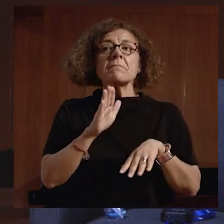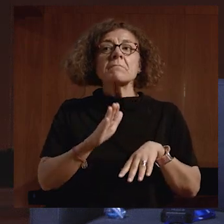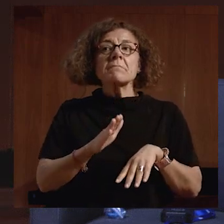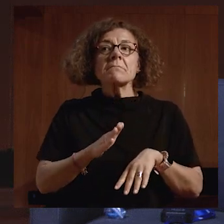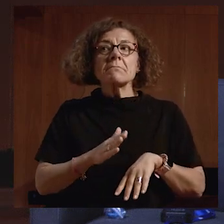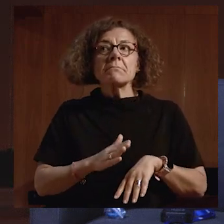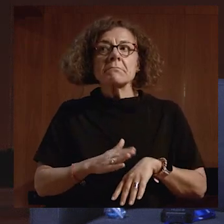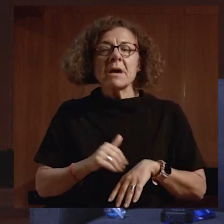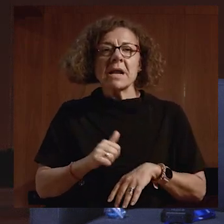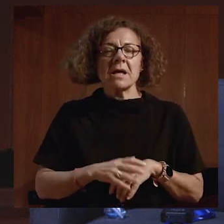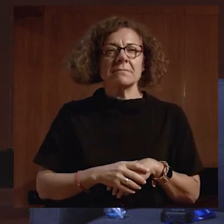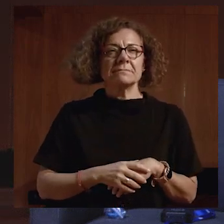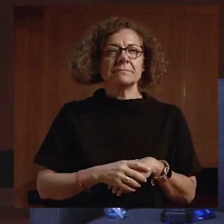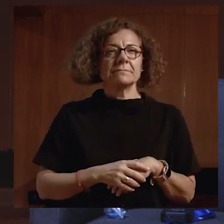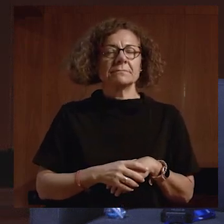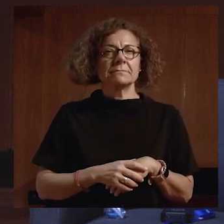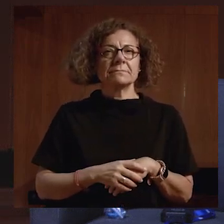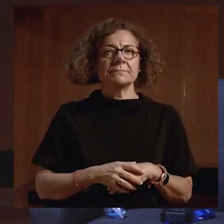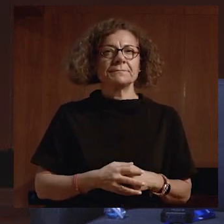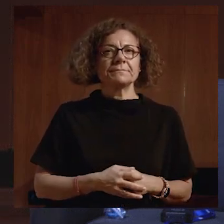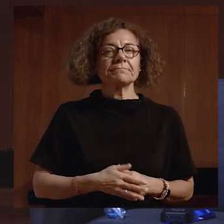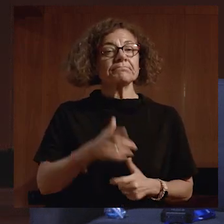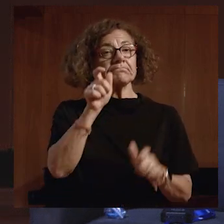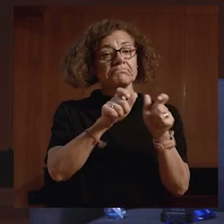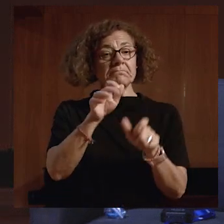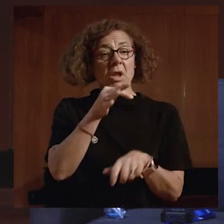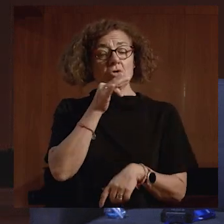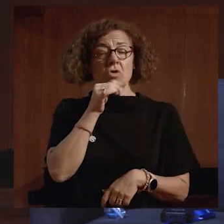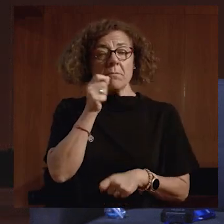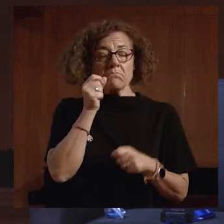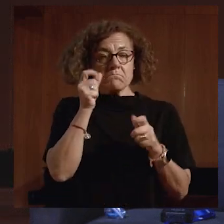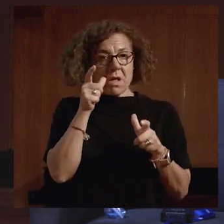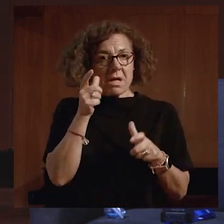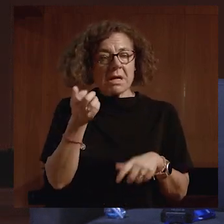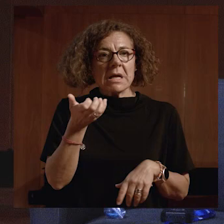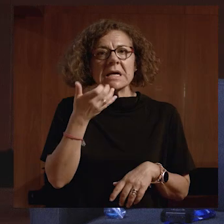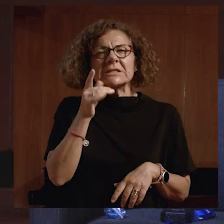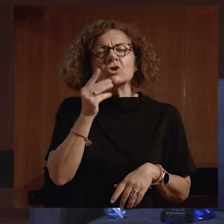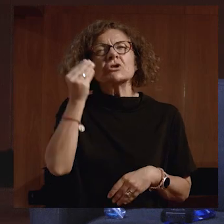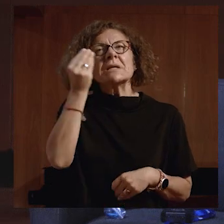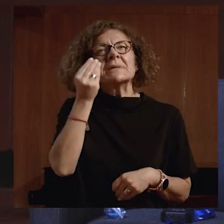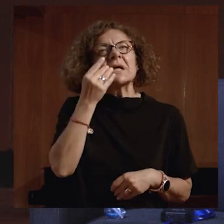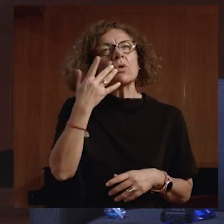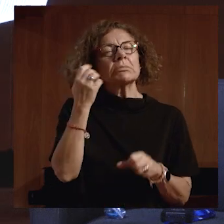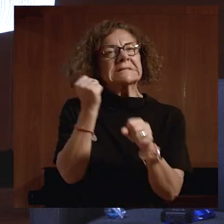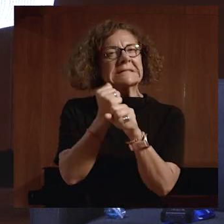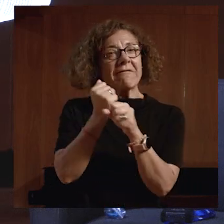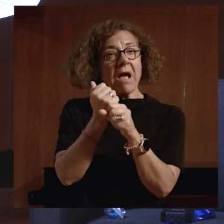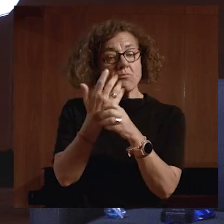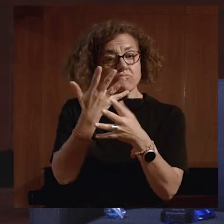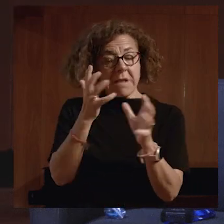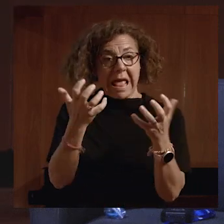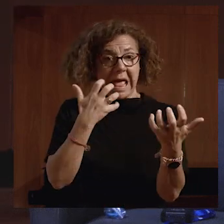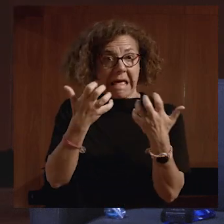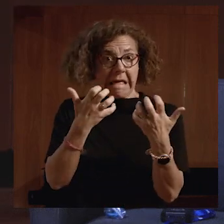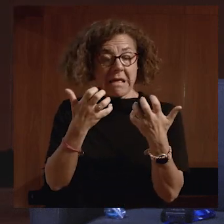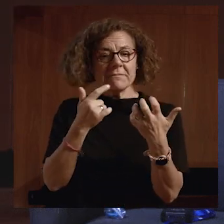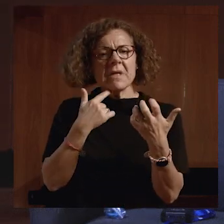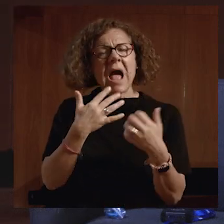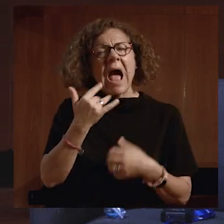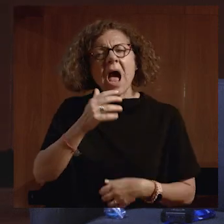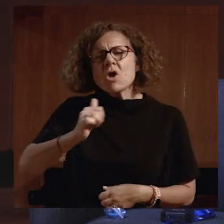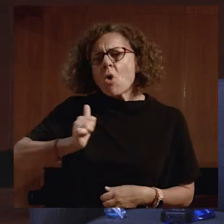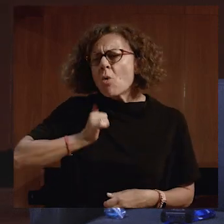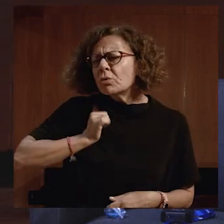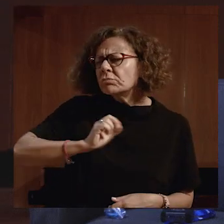maybe aren't thinking about a performing career, there are so many opportunities everywhere now for internships. These could be